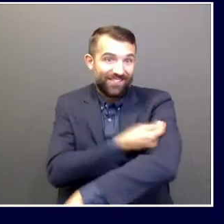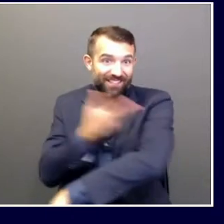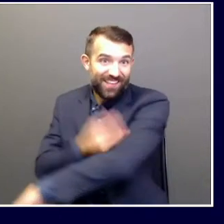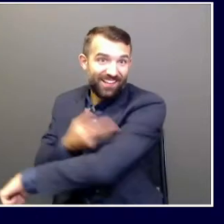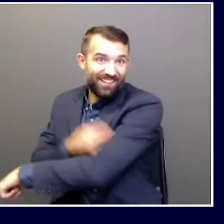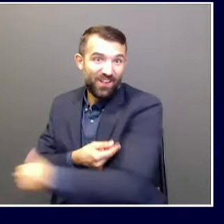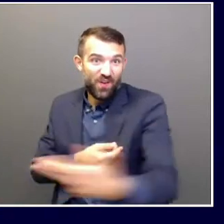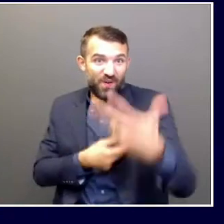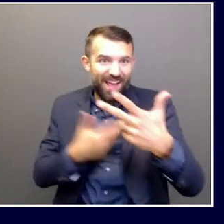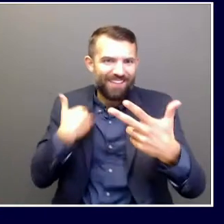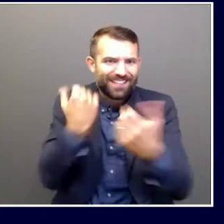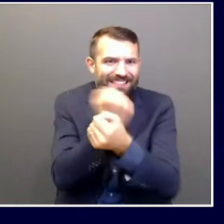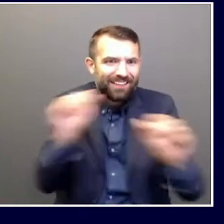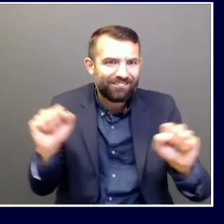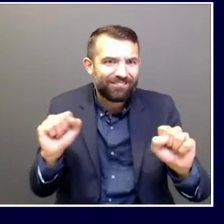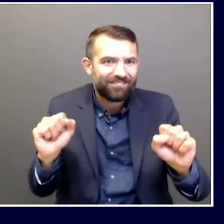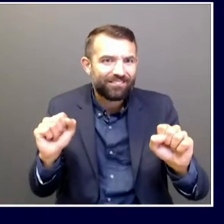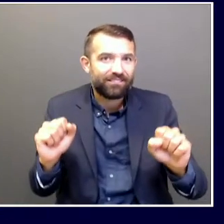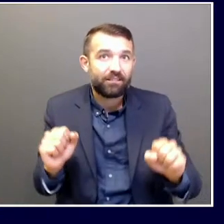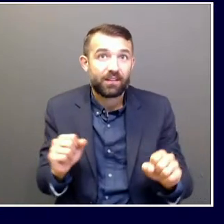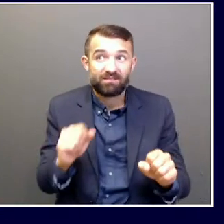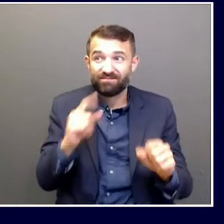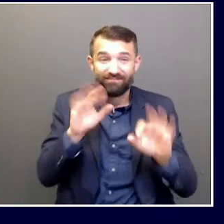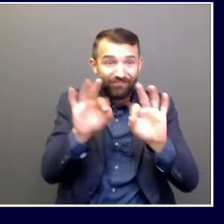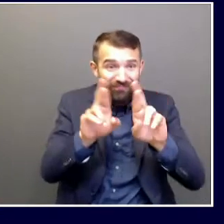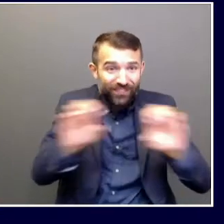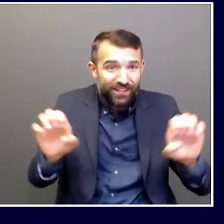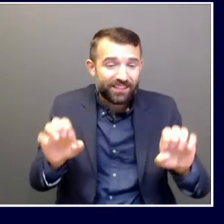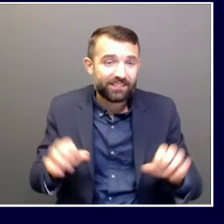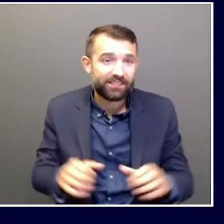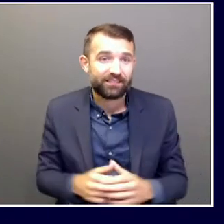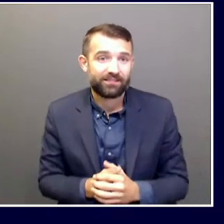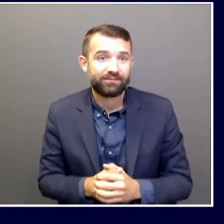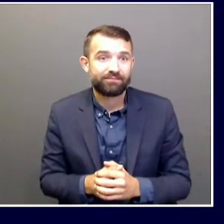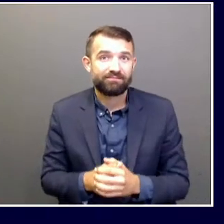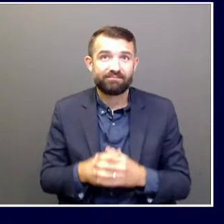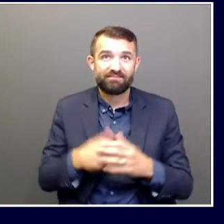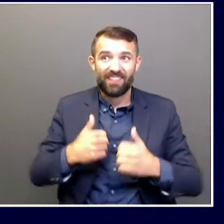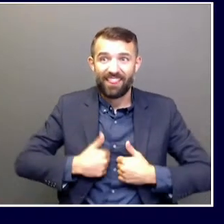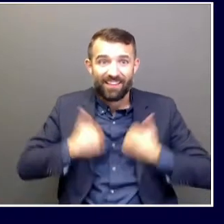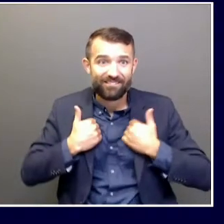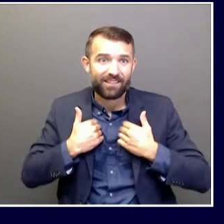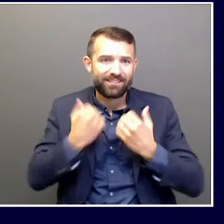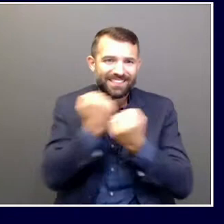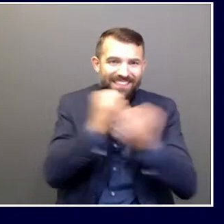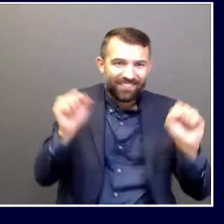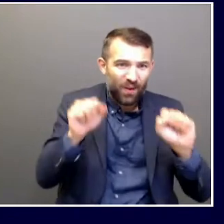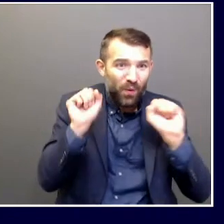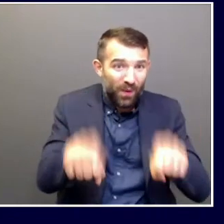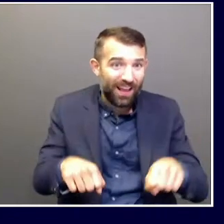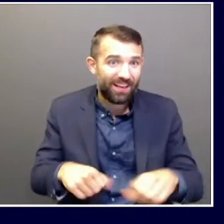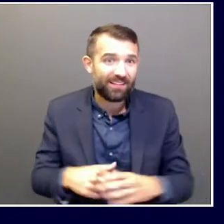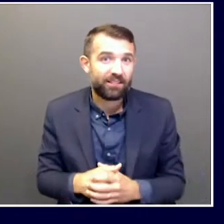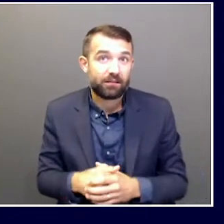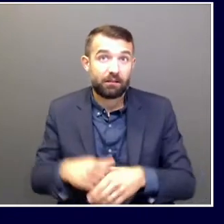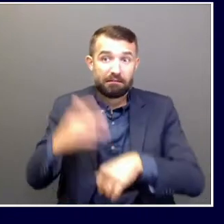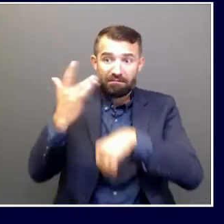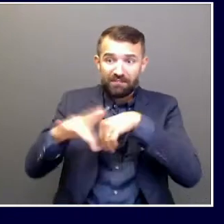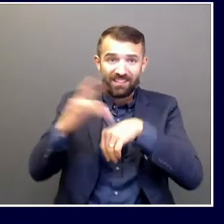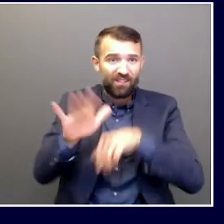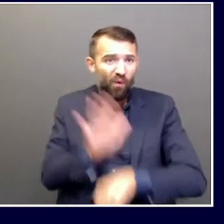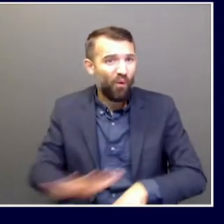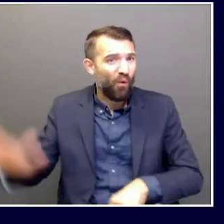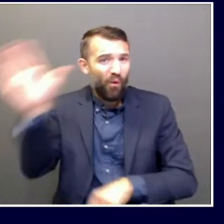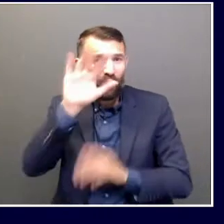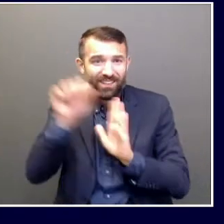free, and they save lives. They're widely available all across the state of Maine, drugstores,